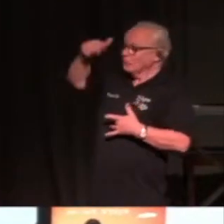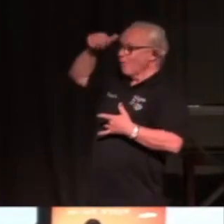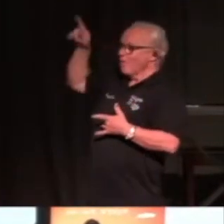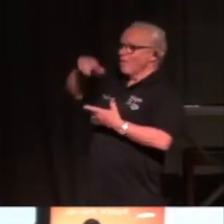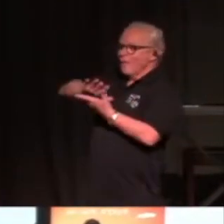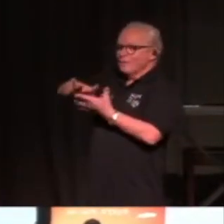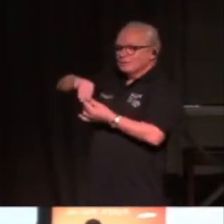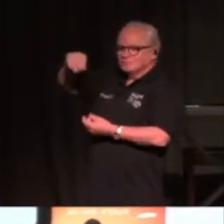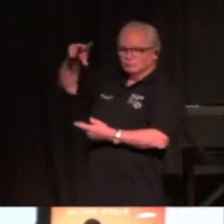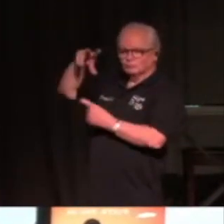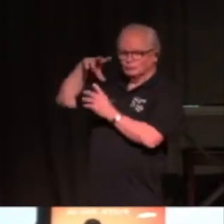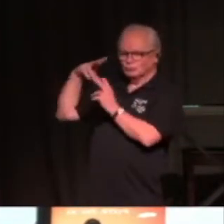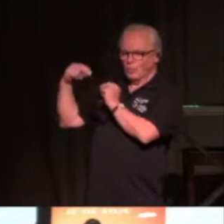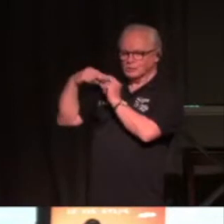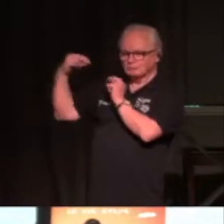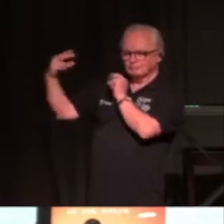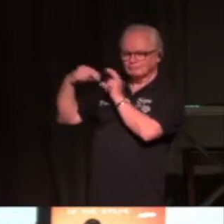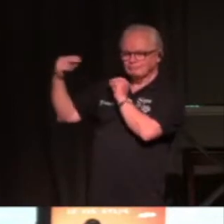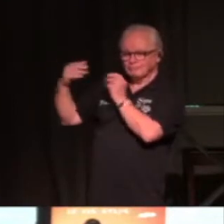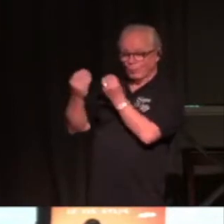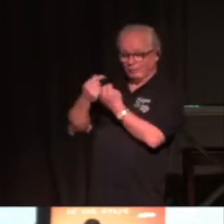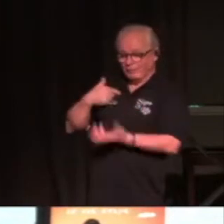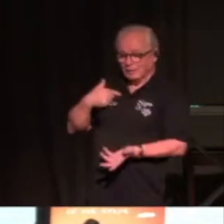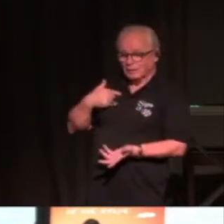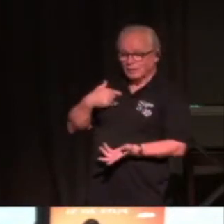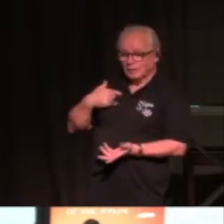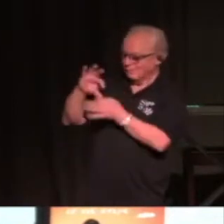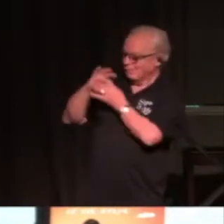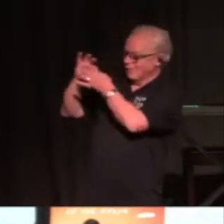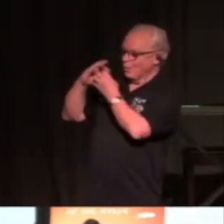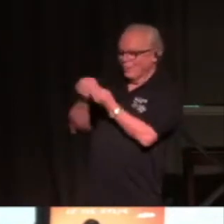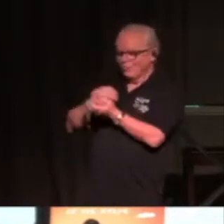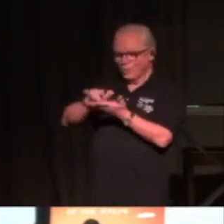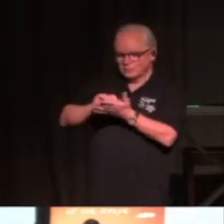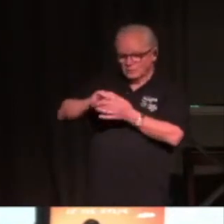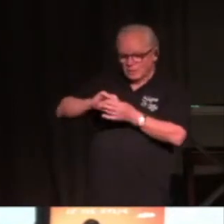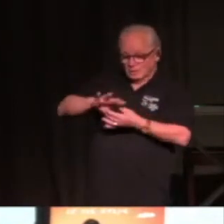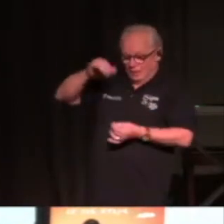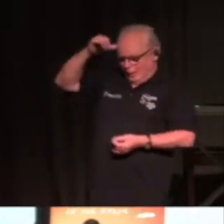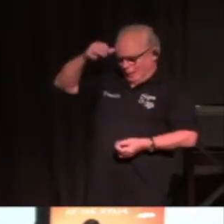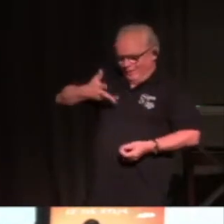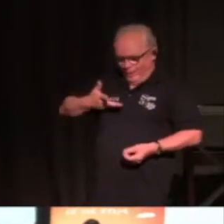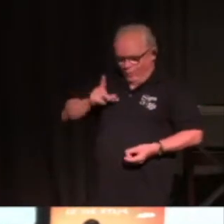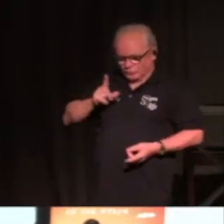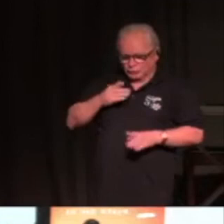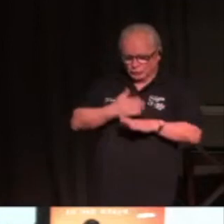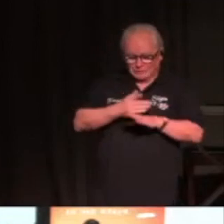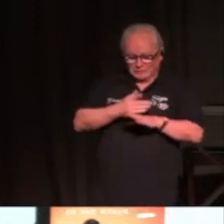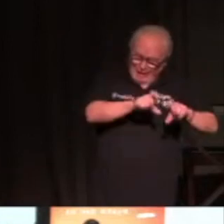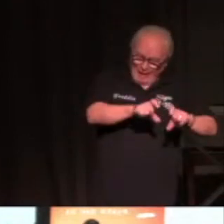Spirit in his communion with Holy Spirit. But